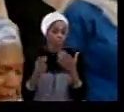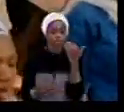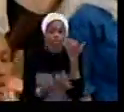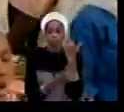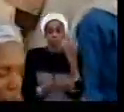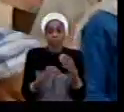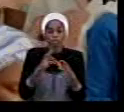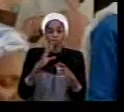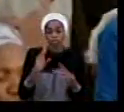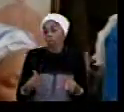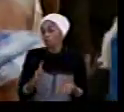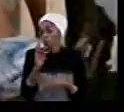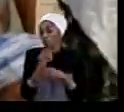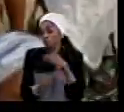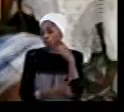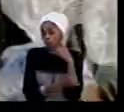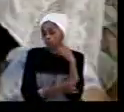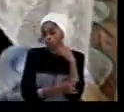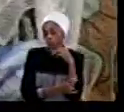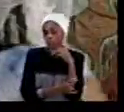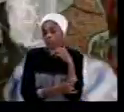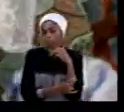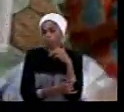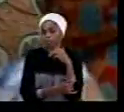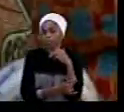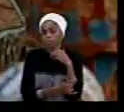continent, in your nation, in your country.